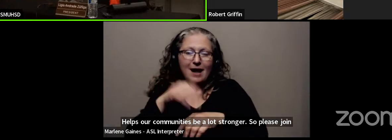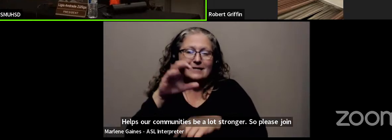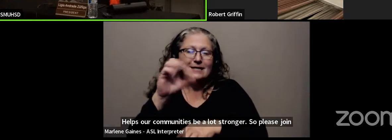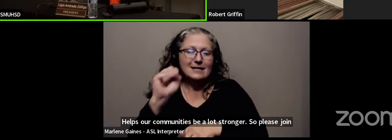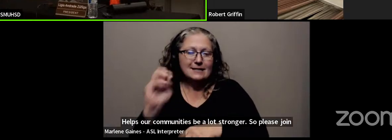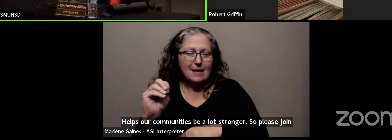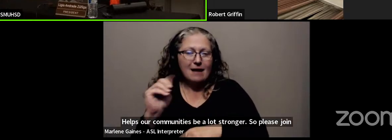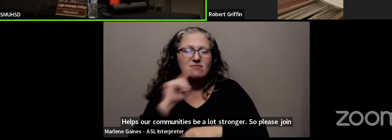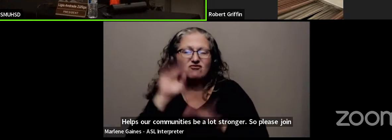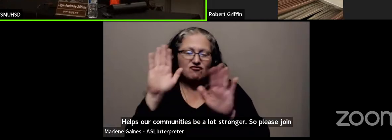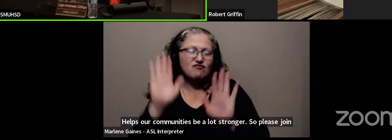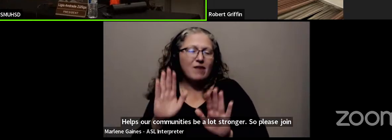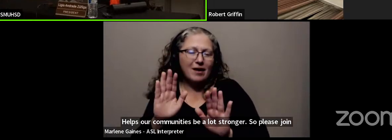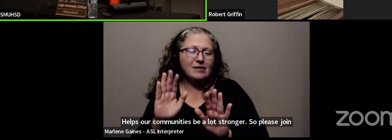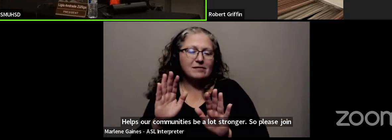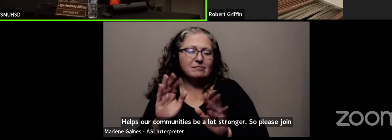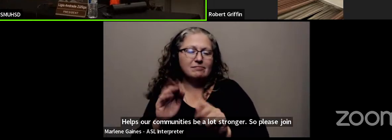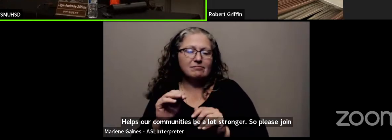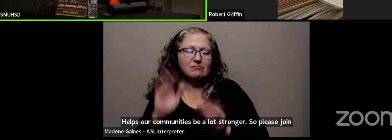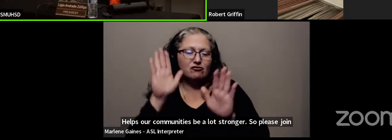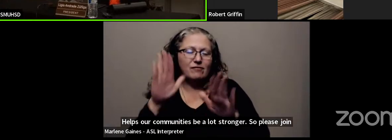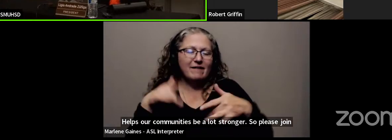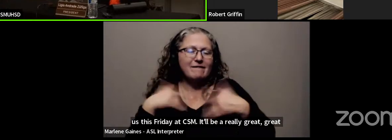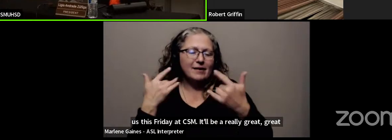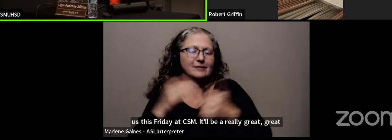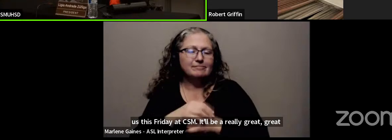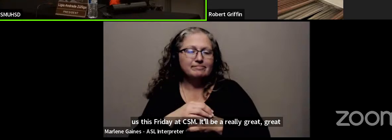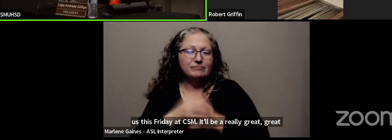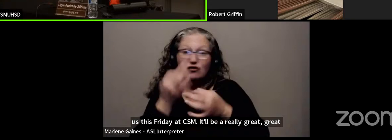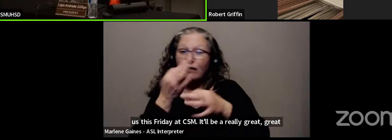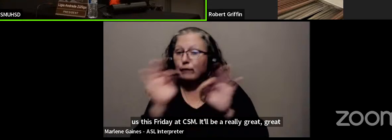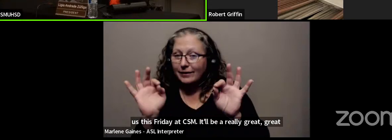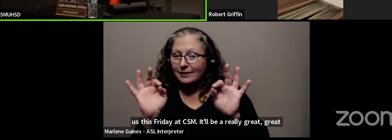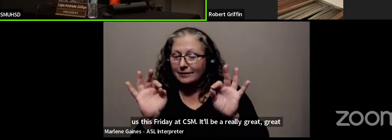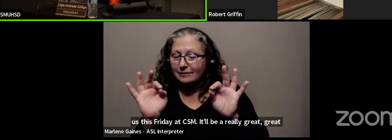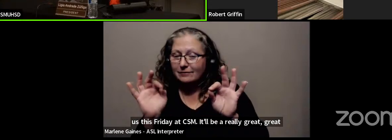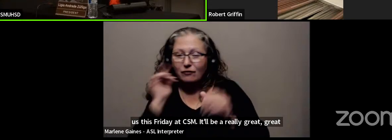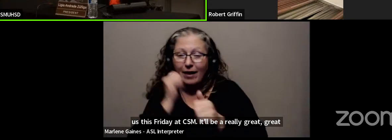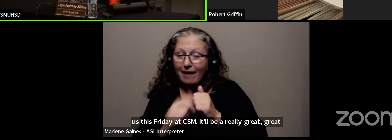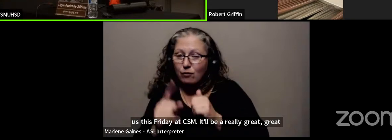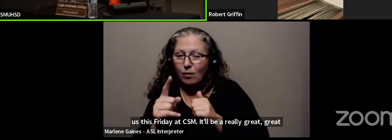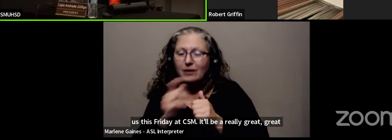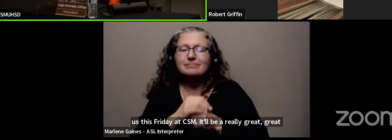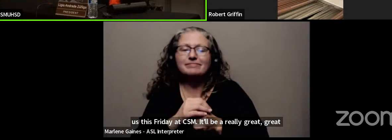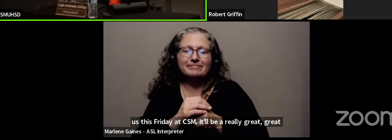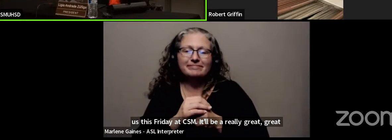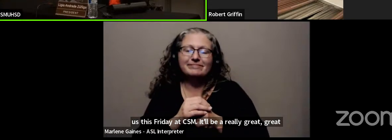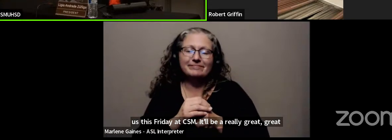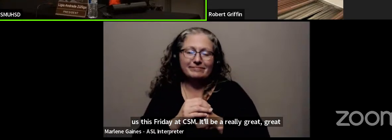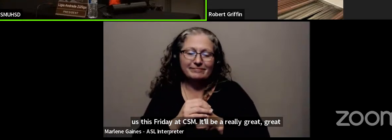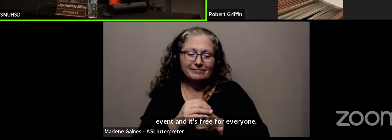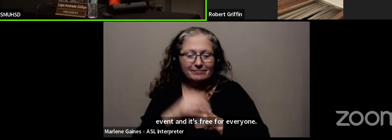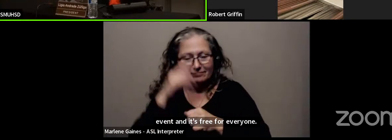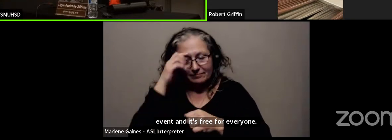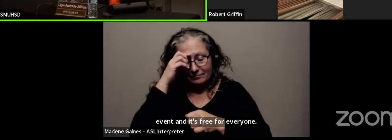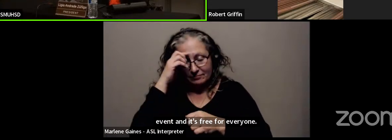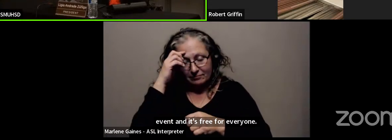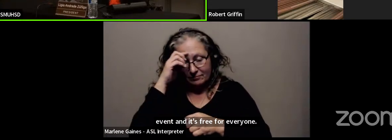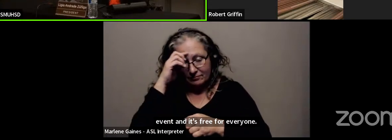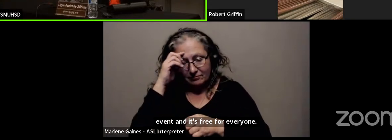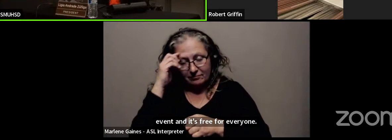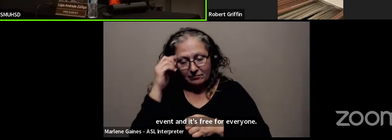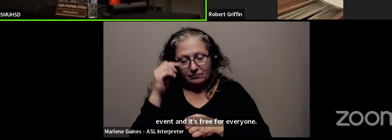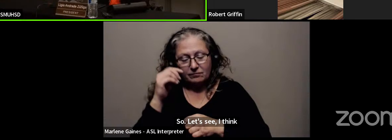It'll be a really great event, and it's free for everyone. So let's see. I